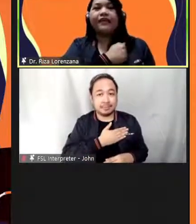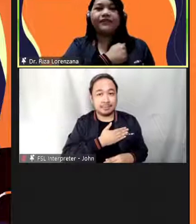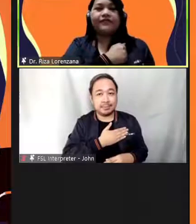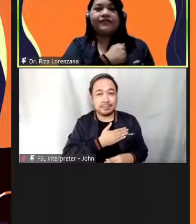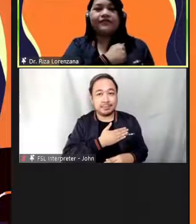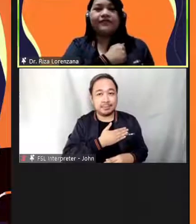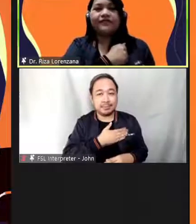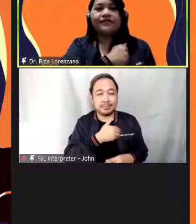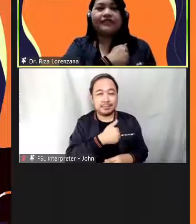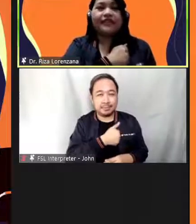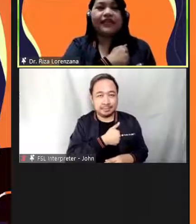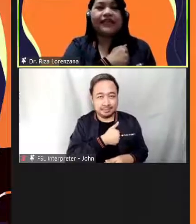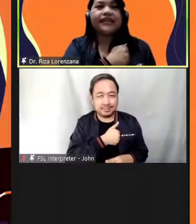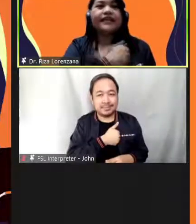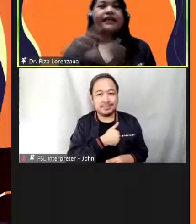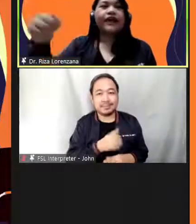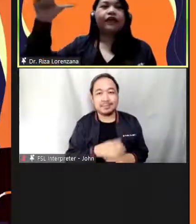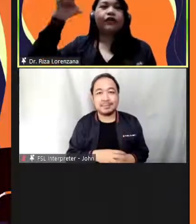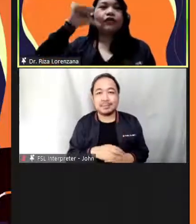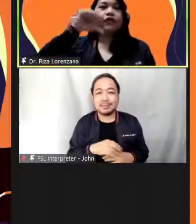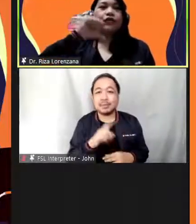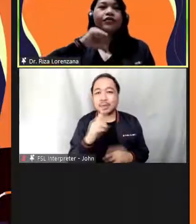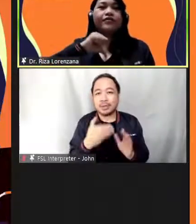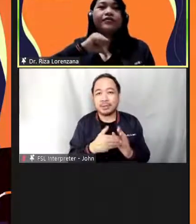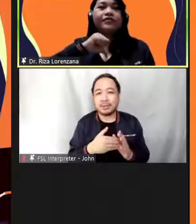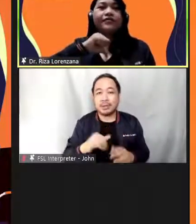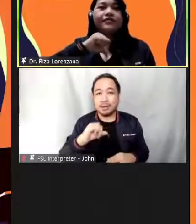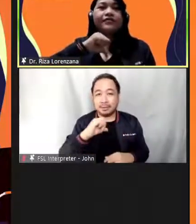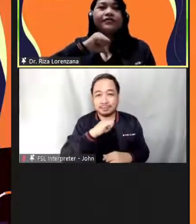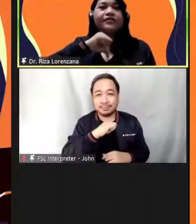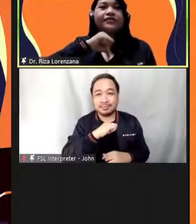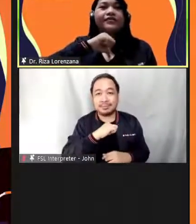bata. Again, ako,